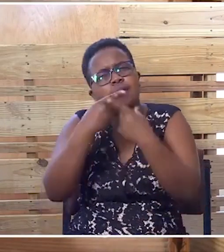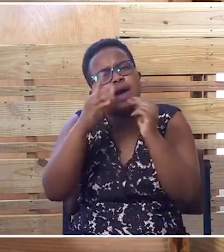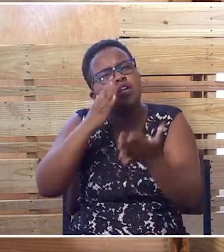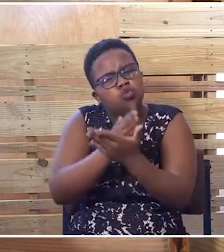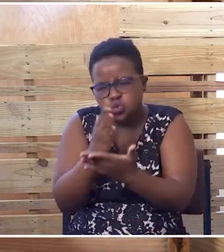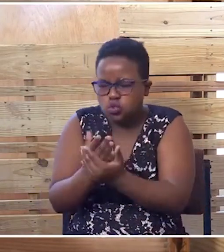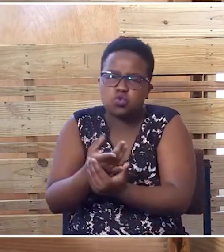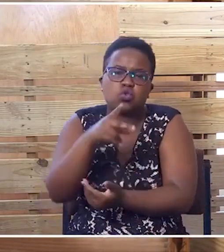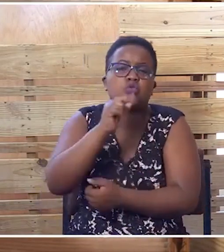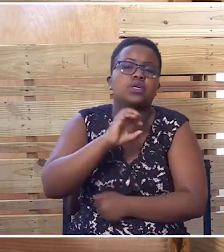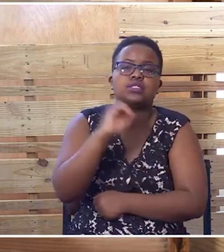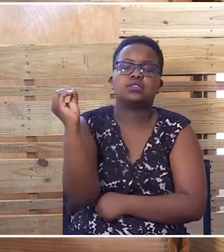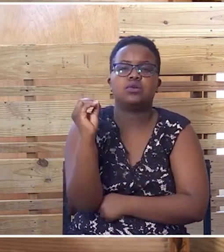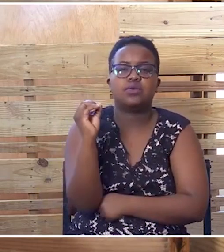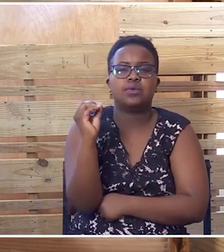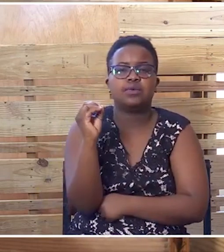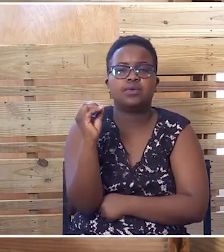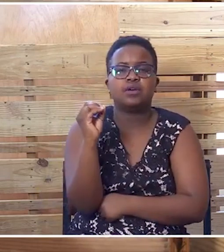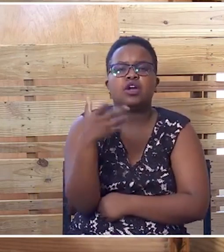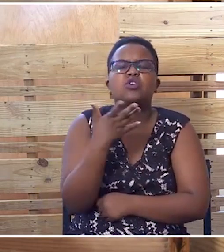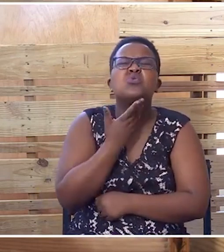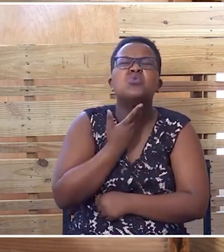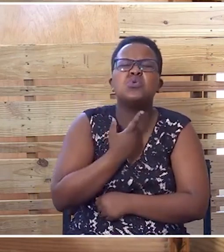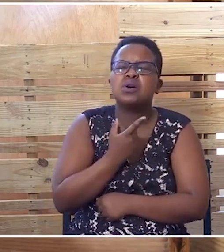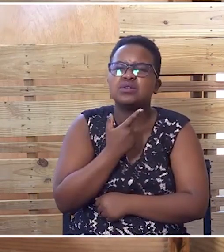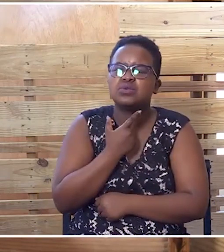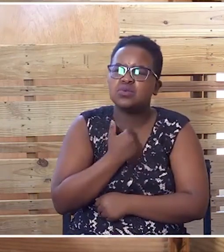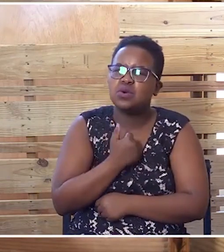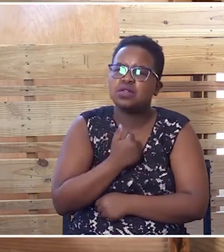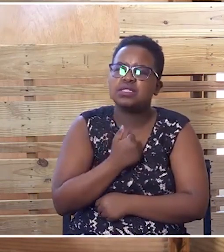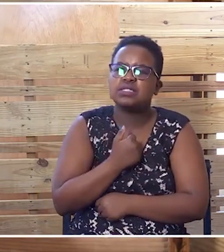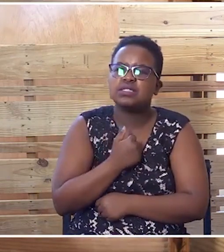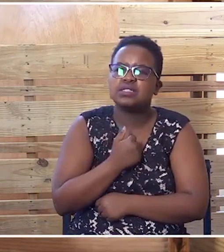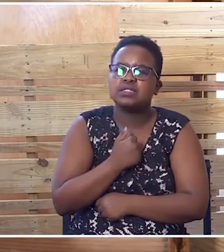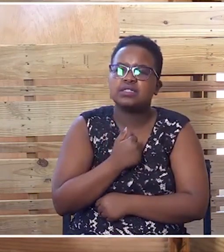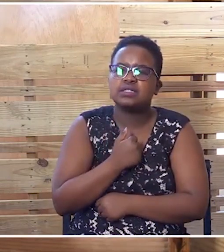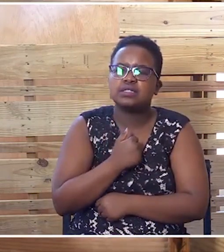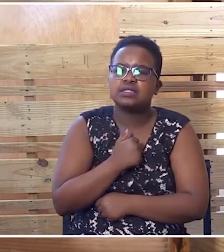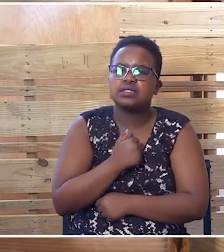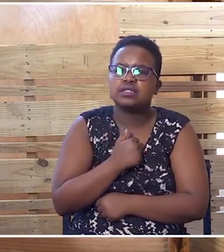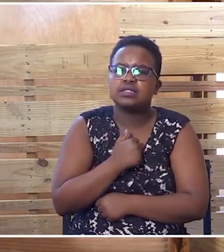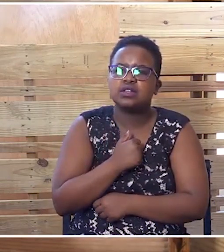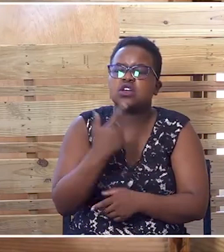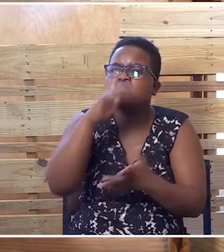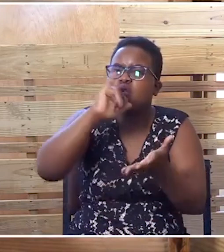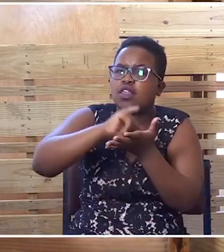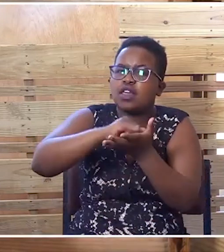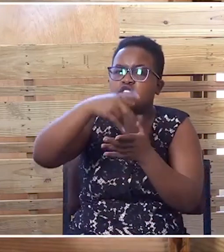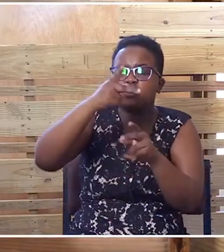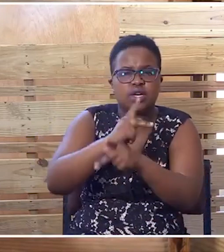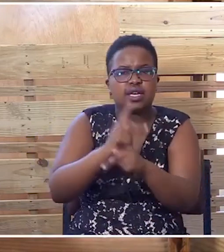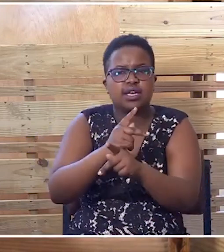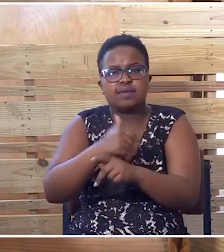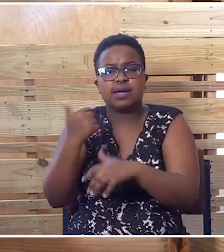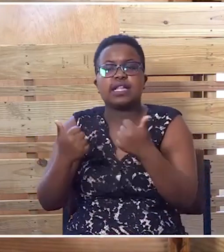that someone has and you desire it, but not to take it away from them, but so that you can have something like that, or you learn how to get something